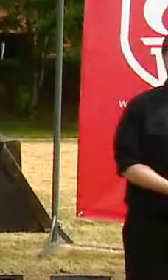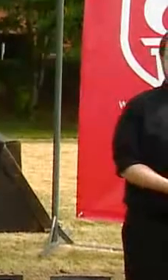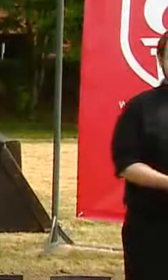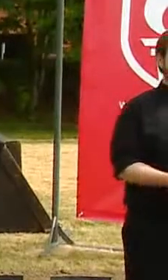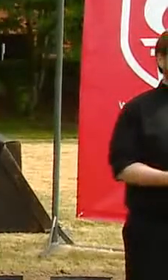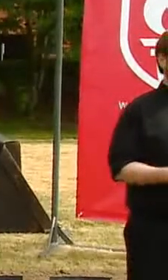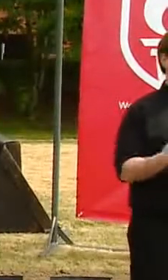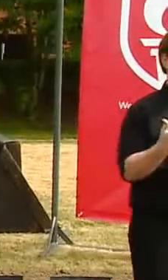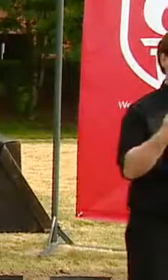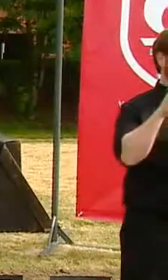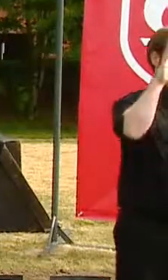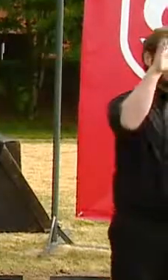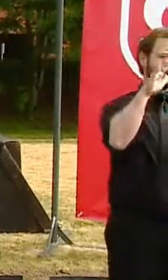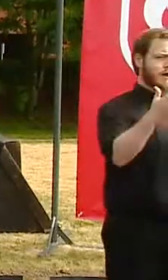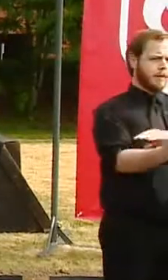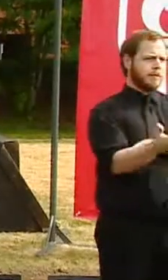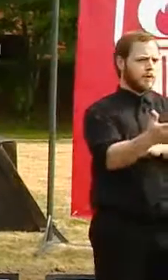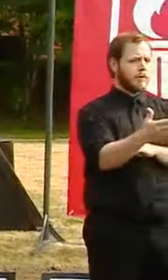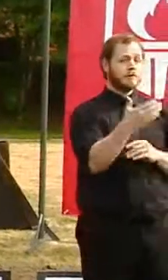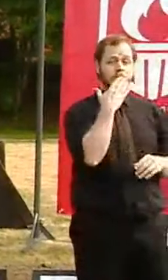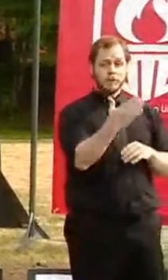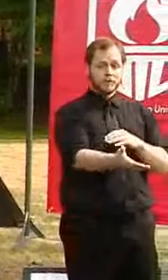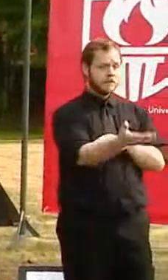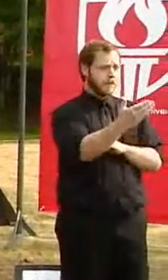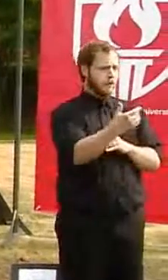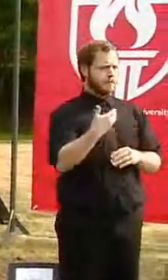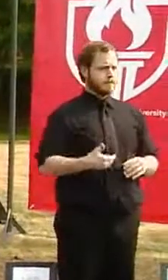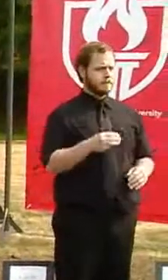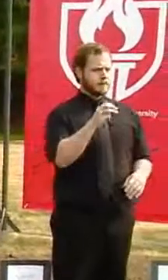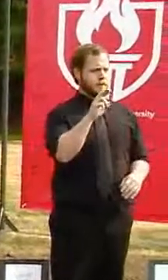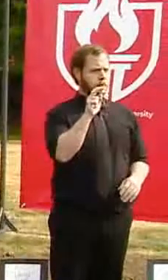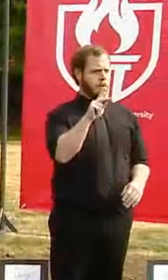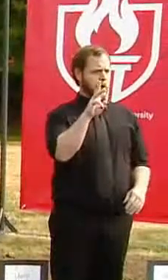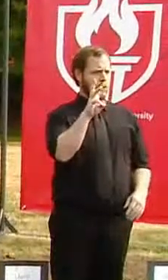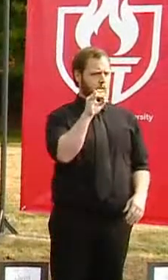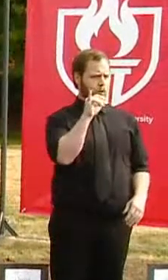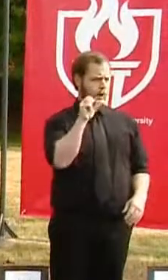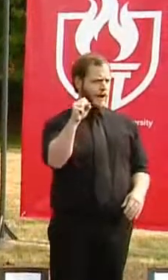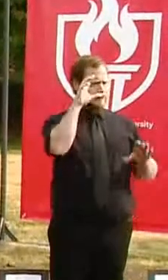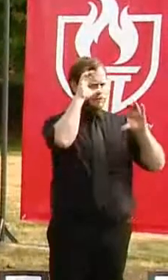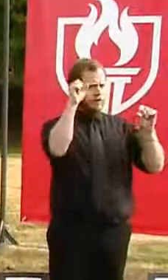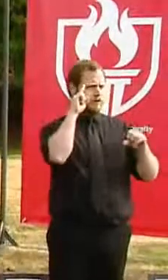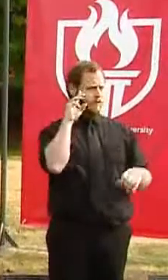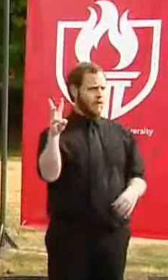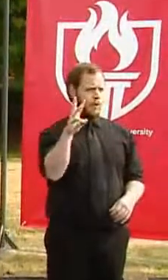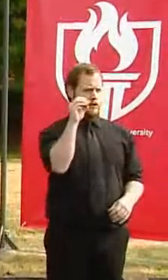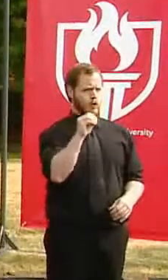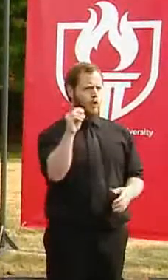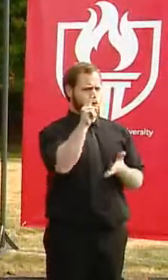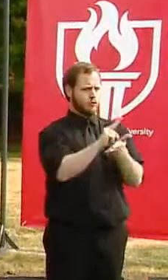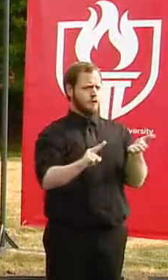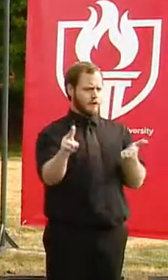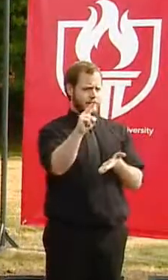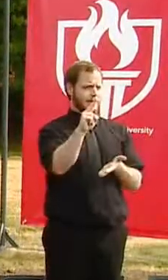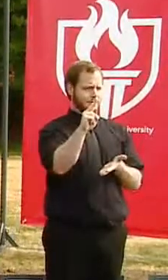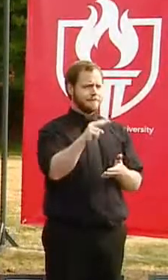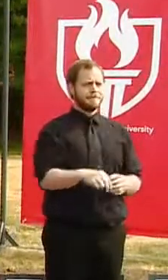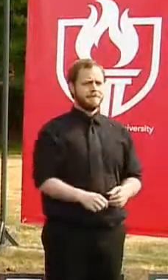It's a great morning. Good morning. I'm Mark Weiss, president of Western Oregon University.